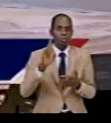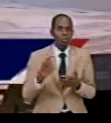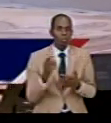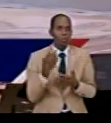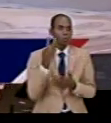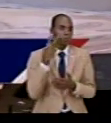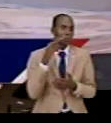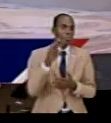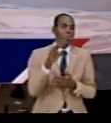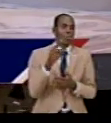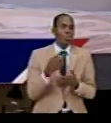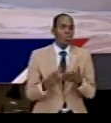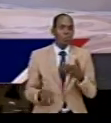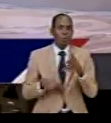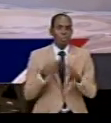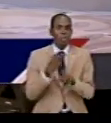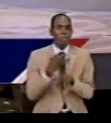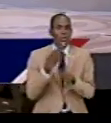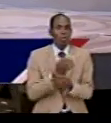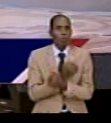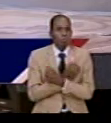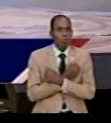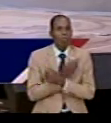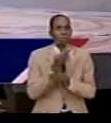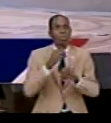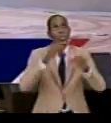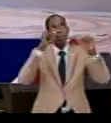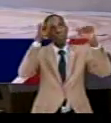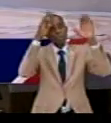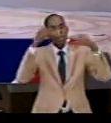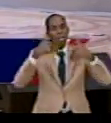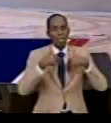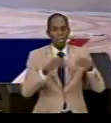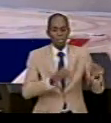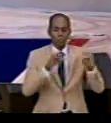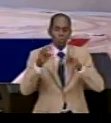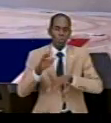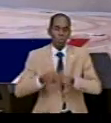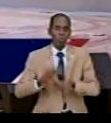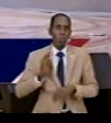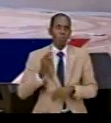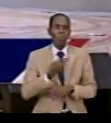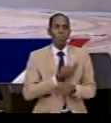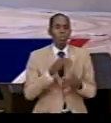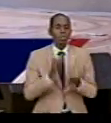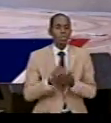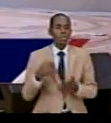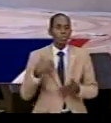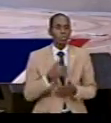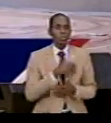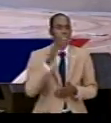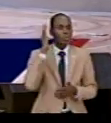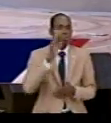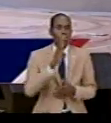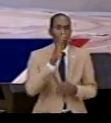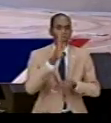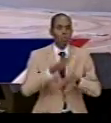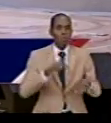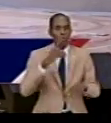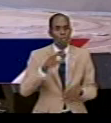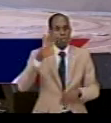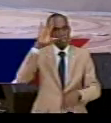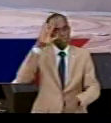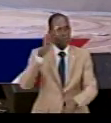manner of love the Father has bestowed upon us, that we should be called the sons of